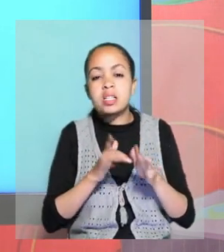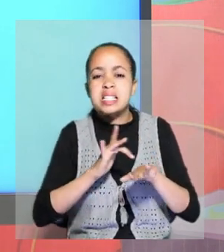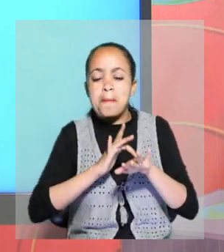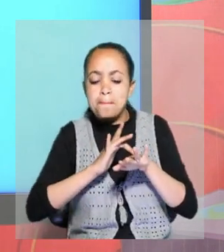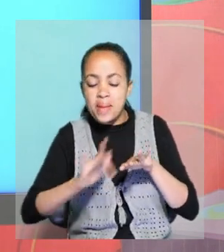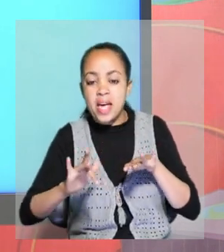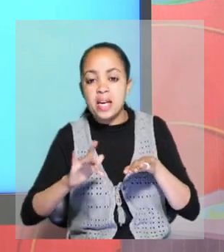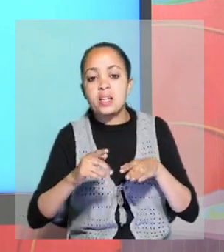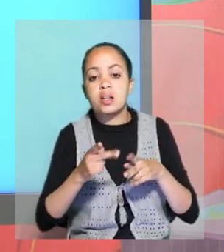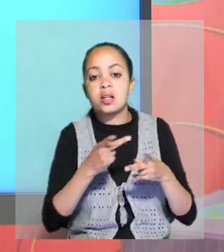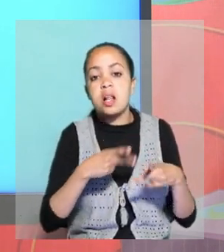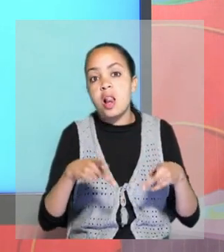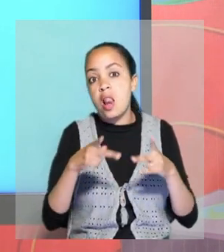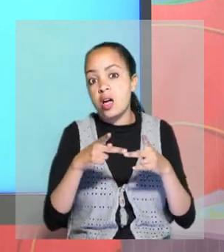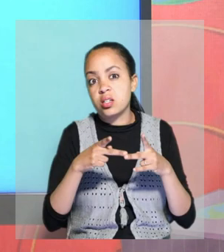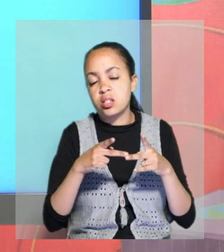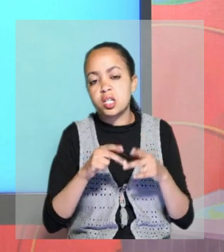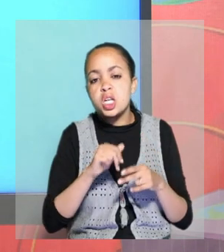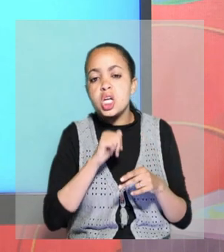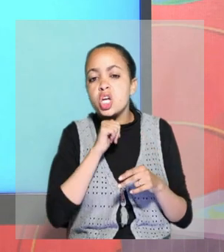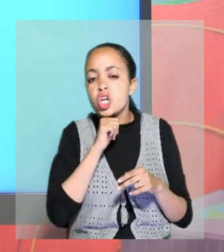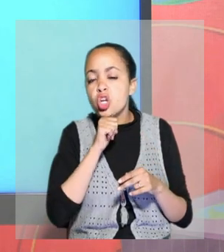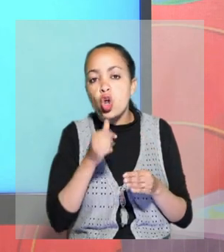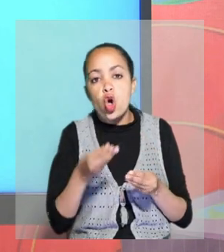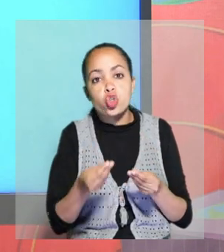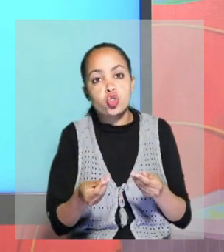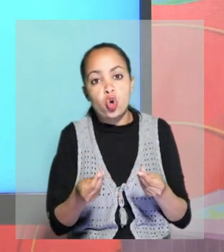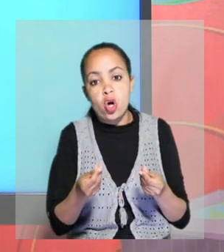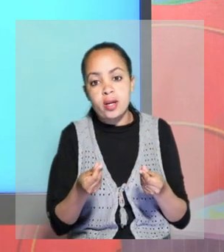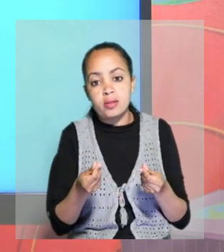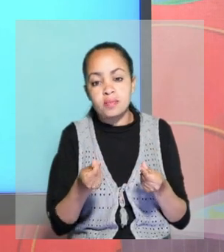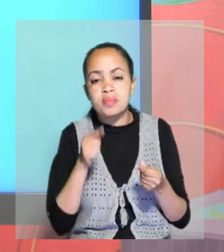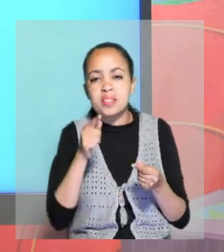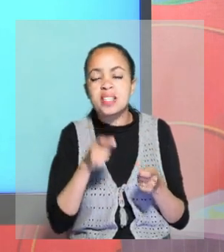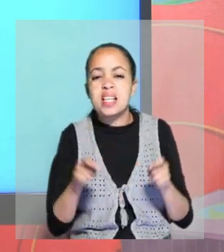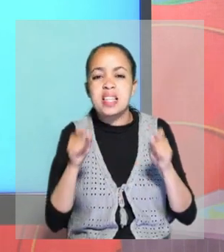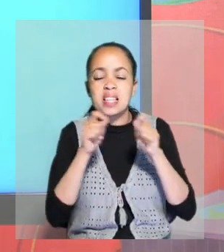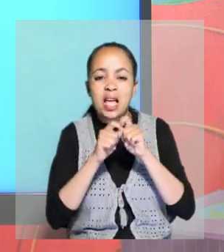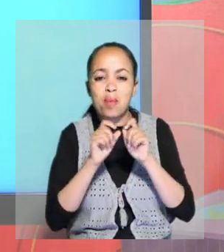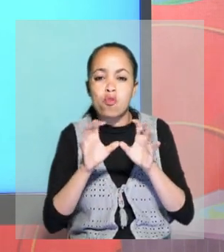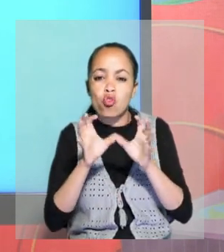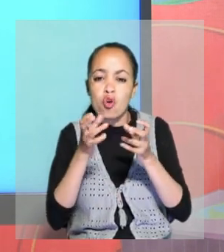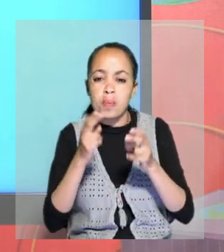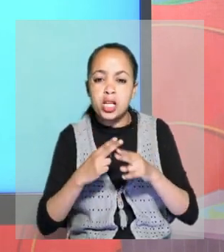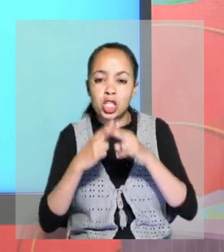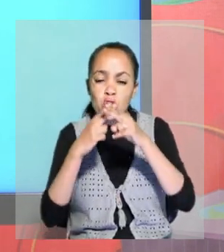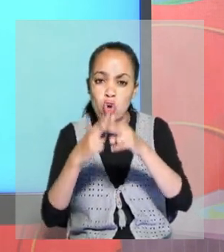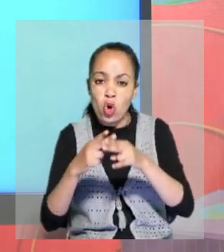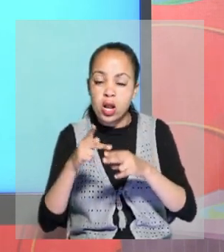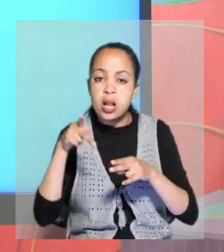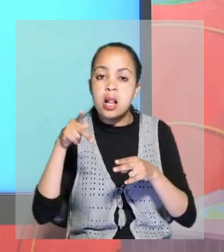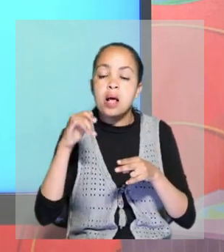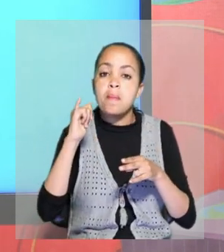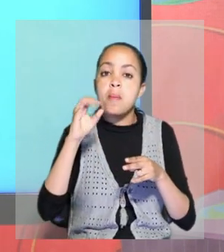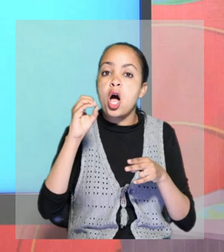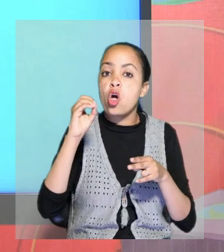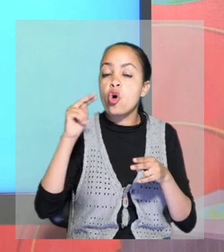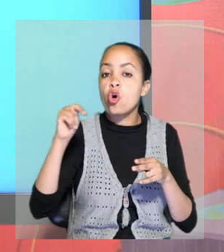land when there is no primitive soil. Such a type of community is said to be pioneer